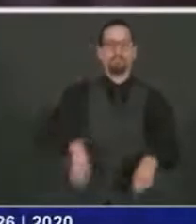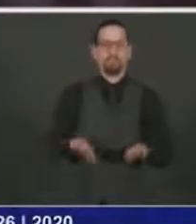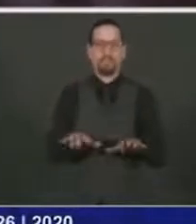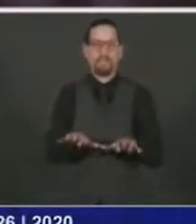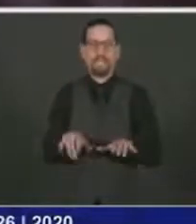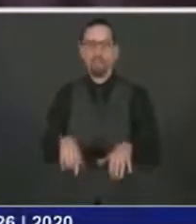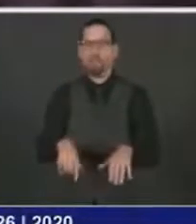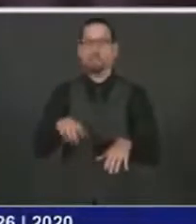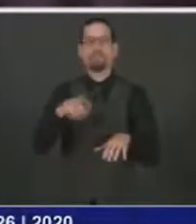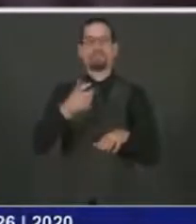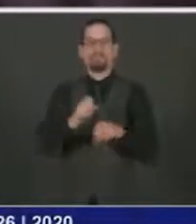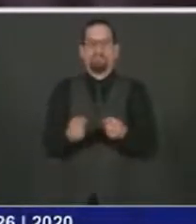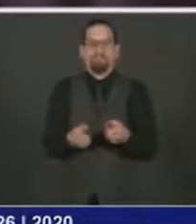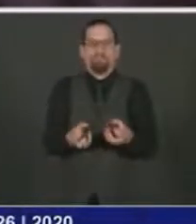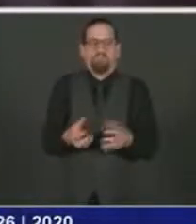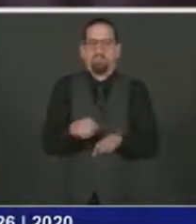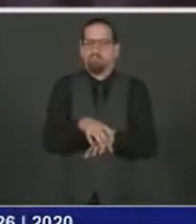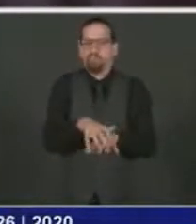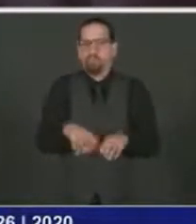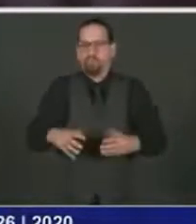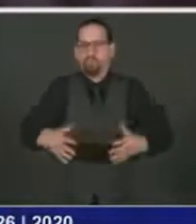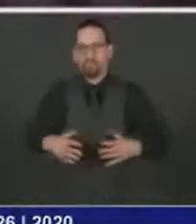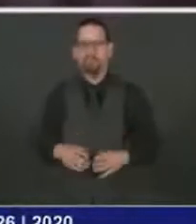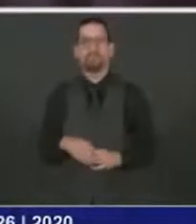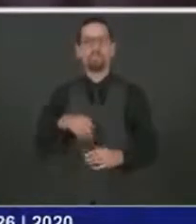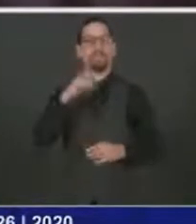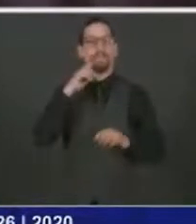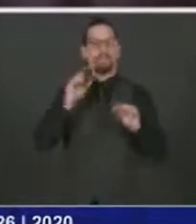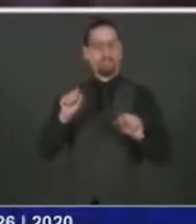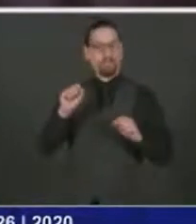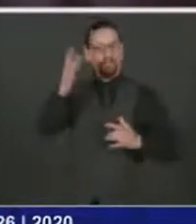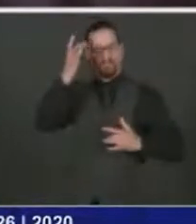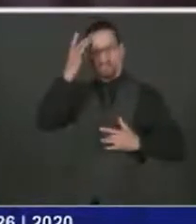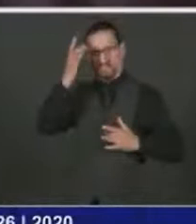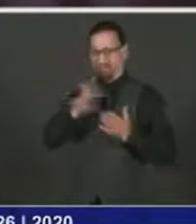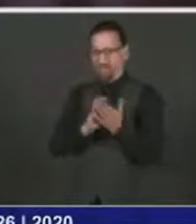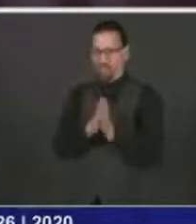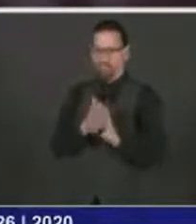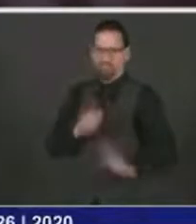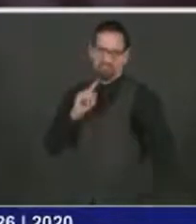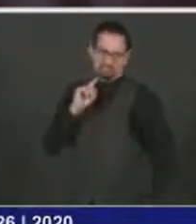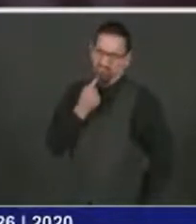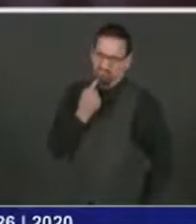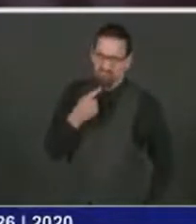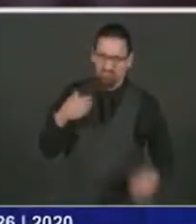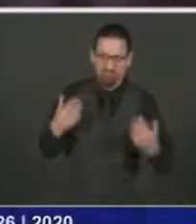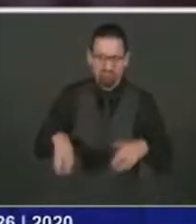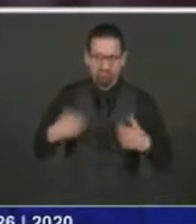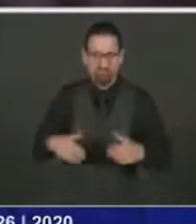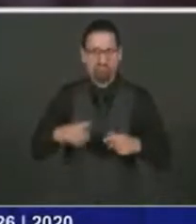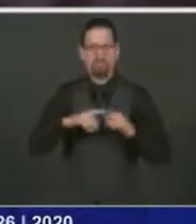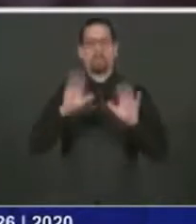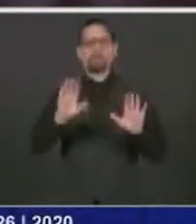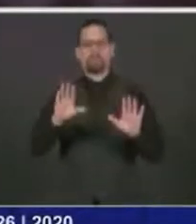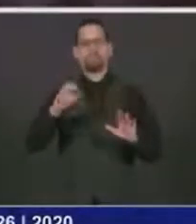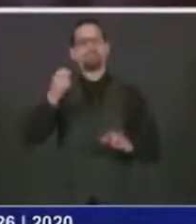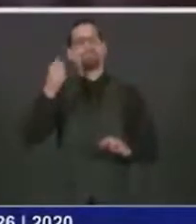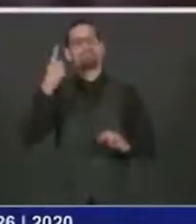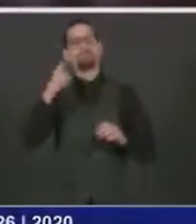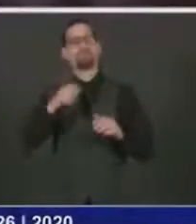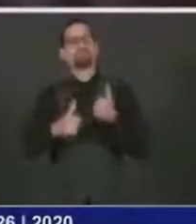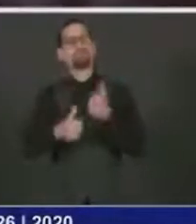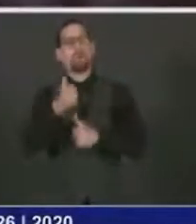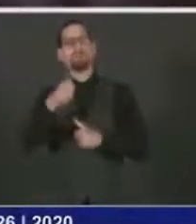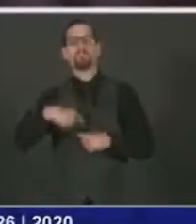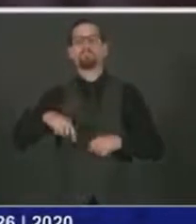in children can be serious, most children who have been diagnosed with this condition have gotten